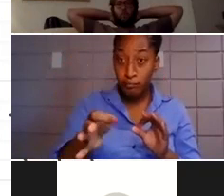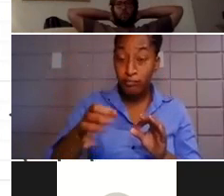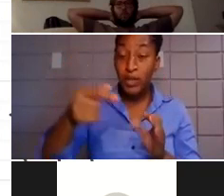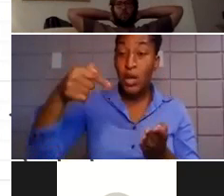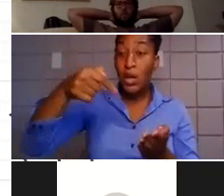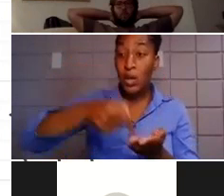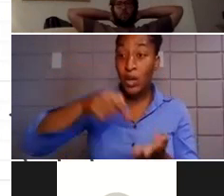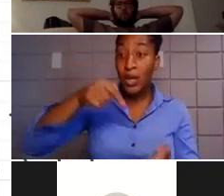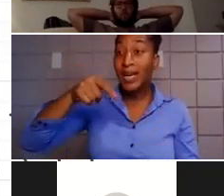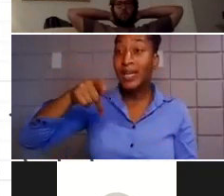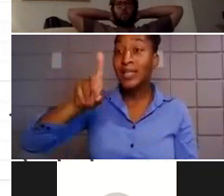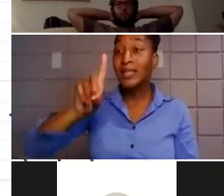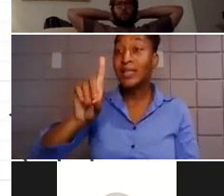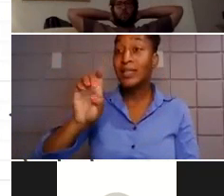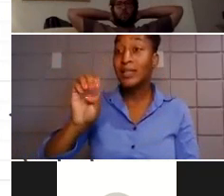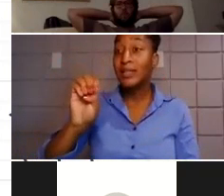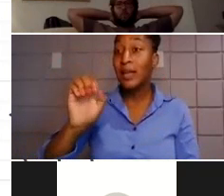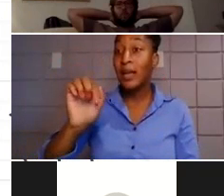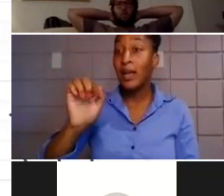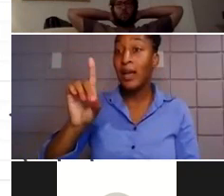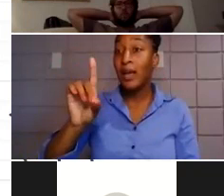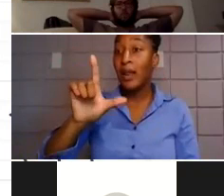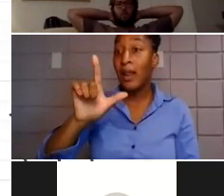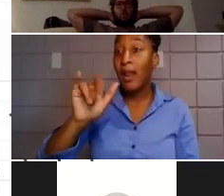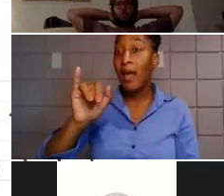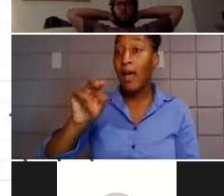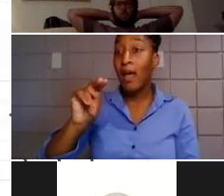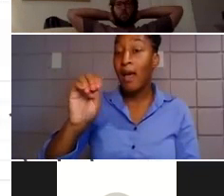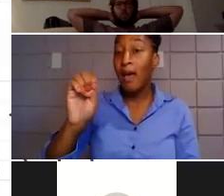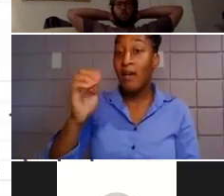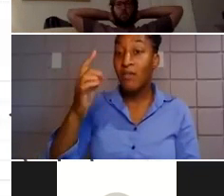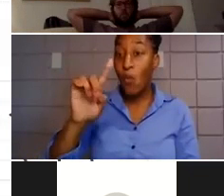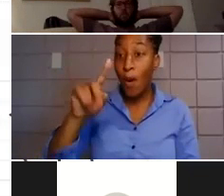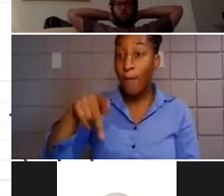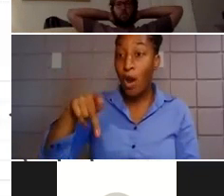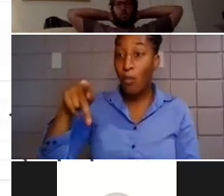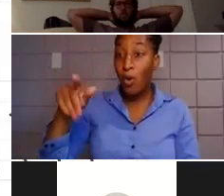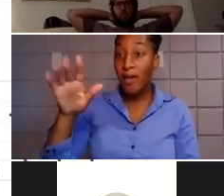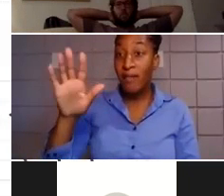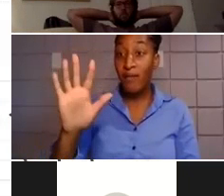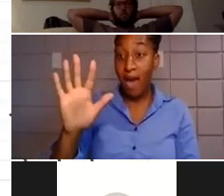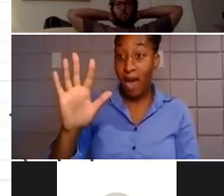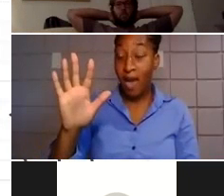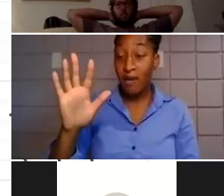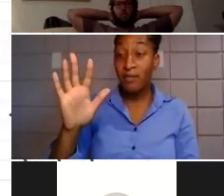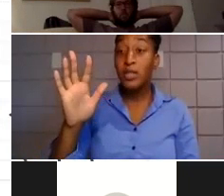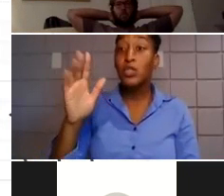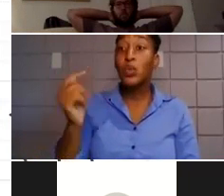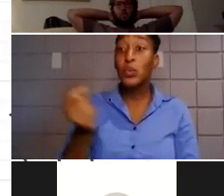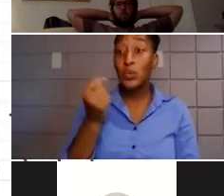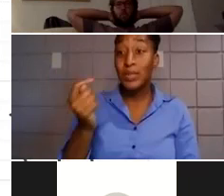the discussion until Tuesday. So that way Monday, after we finish looking